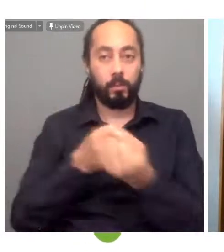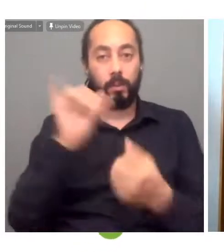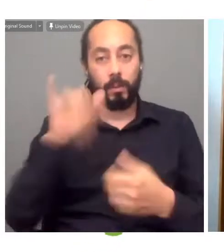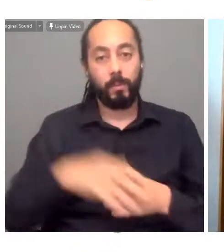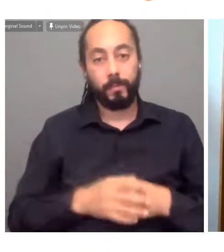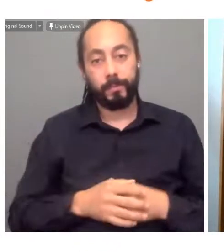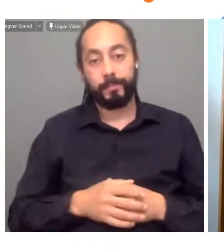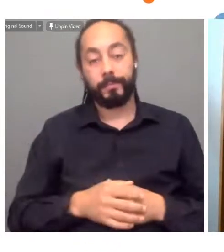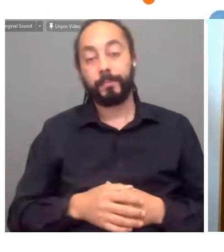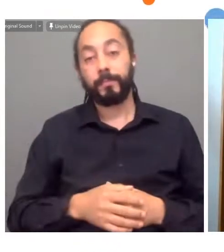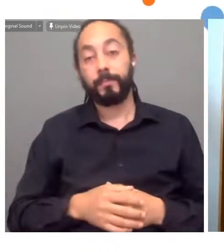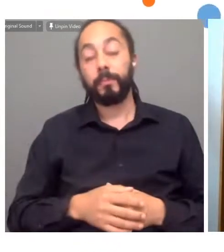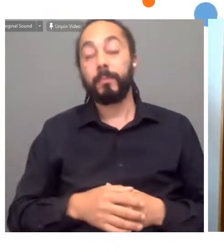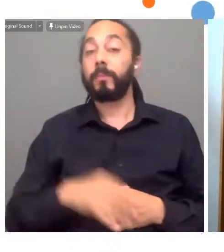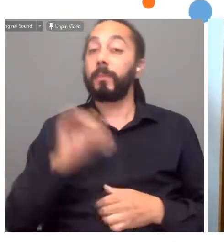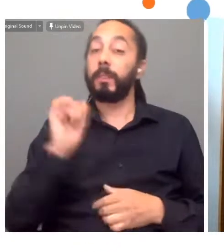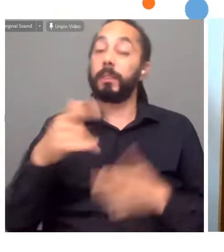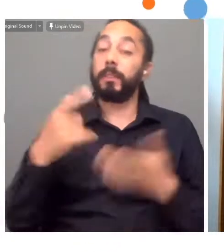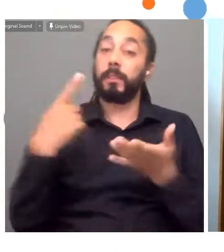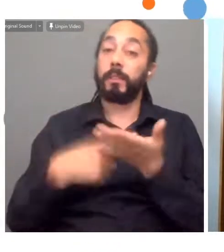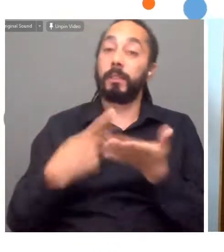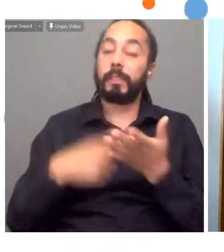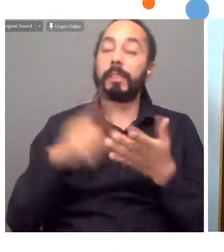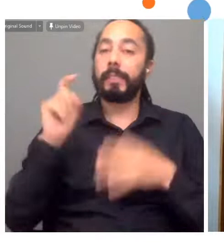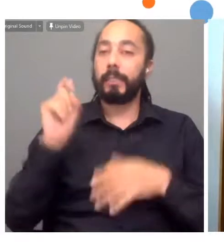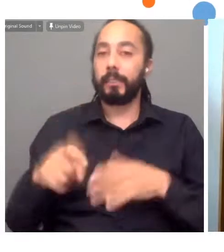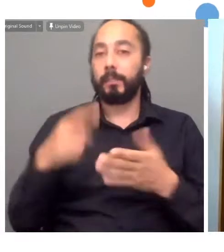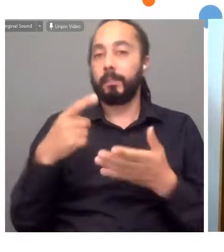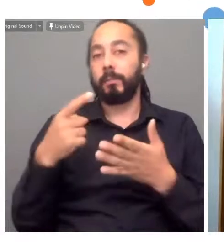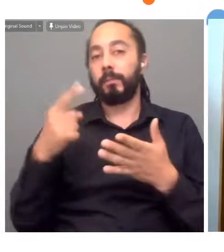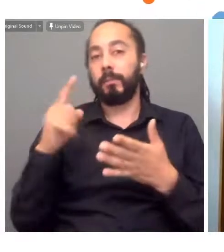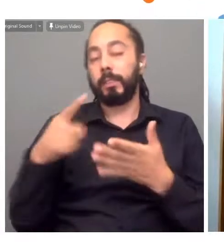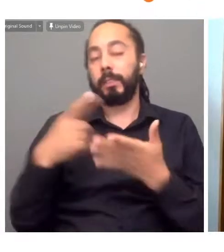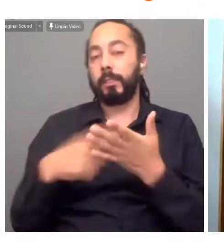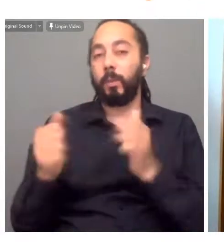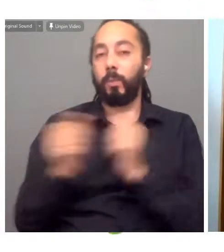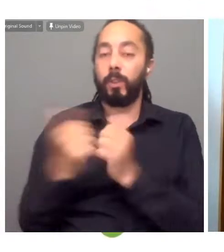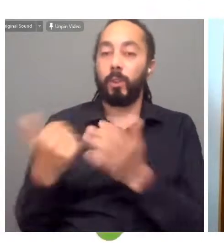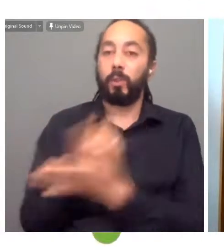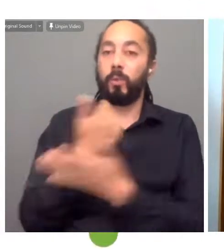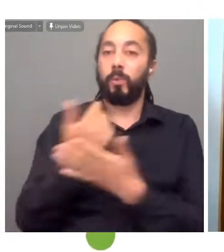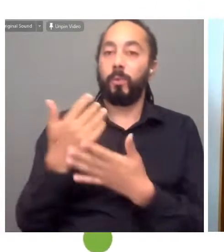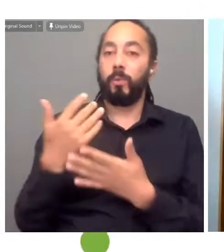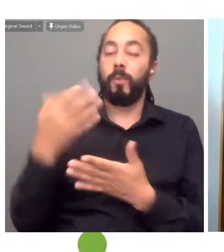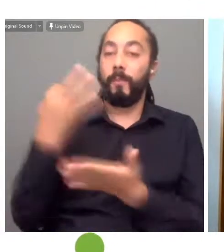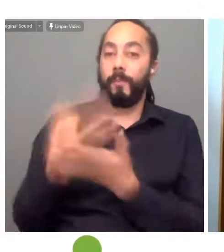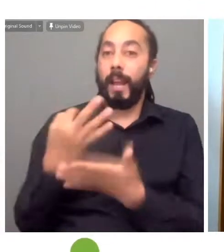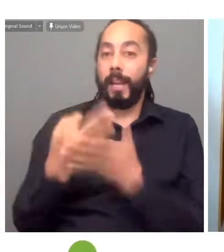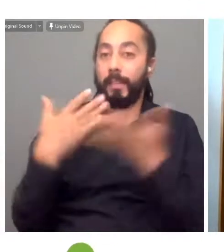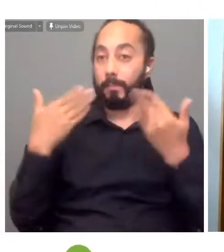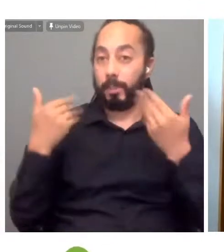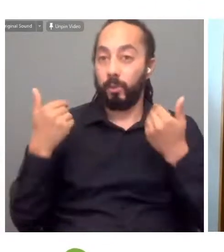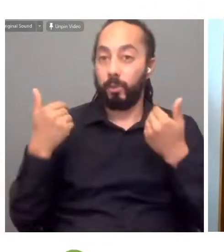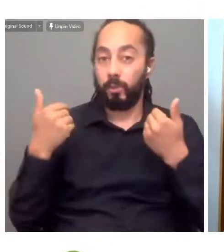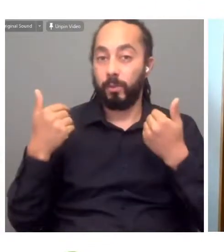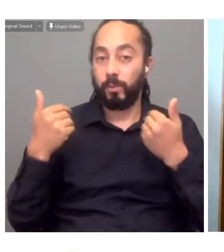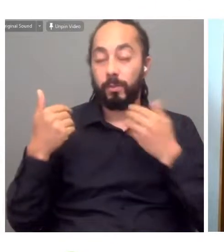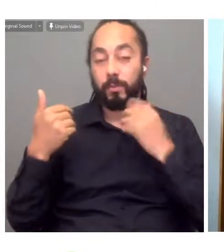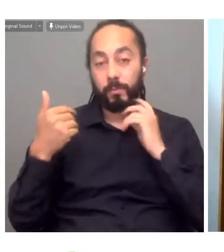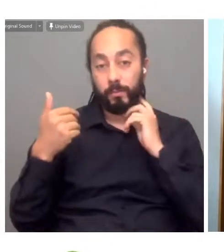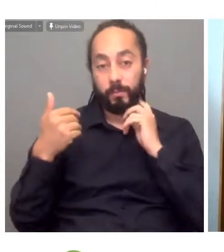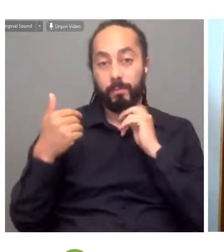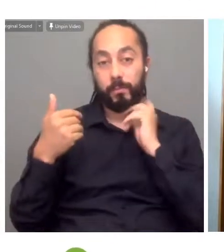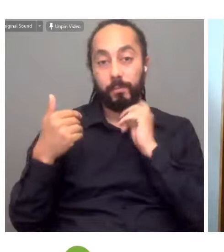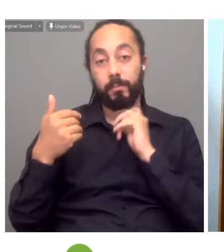this is clearly a conversation that needs to happen with the new finance minister, and there will be we'll have a